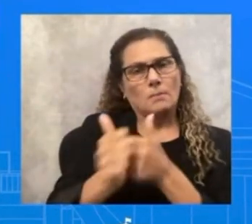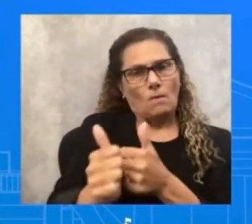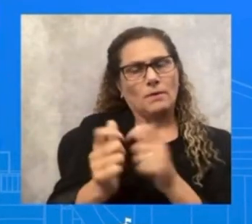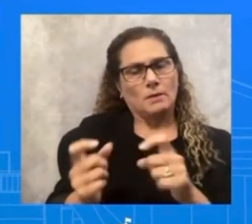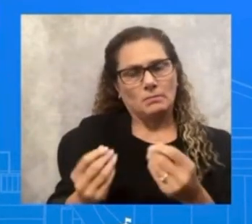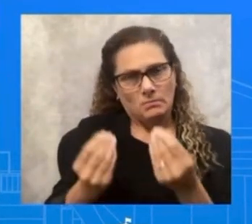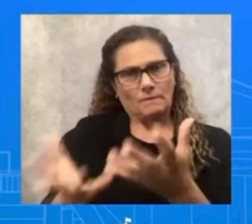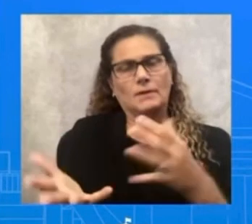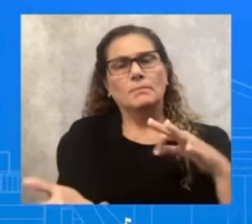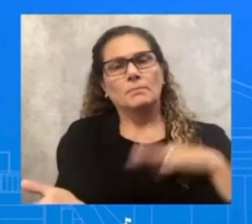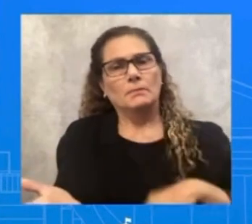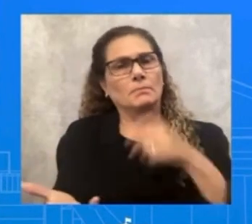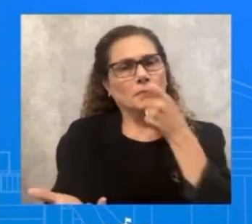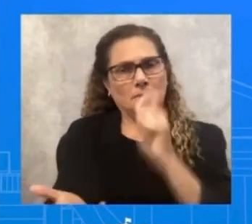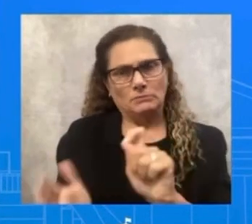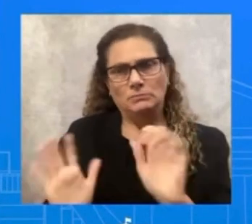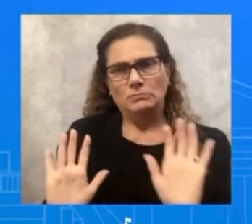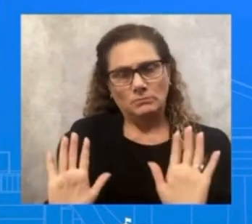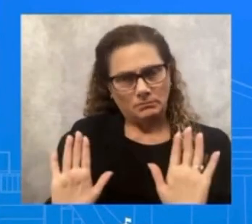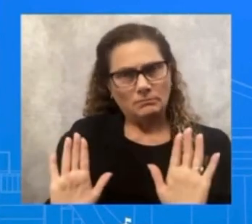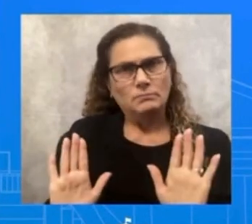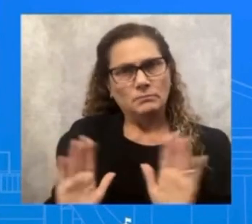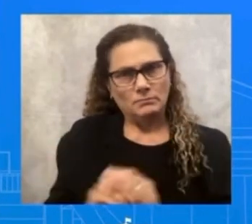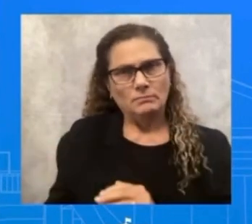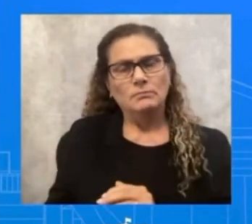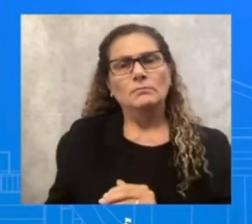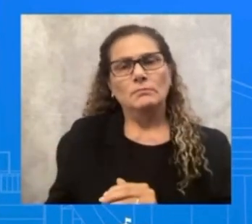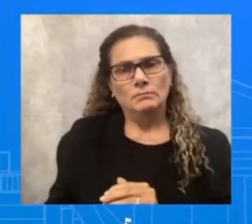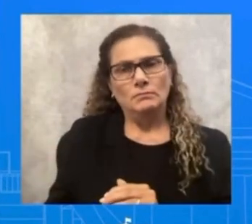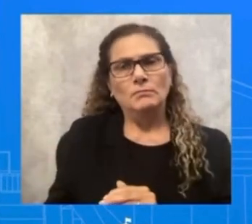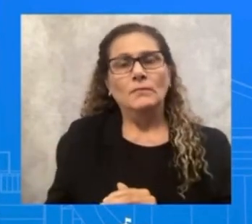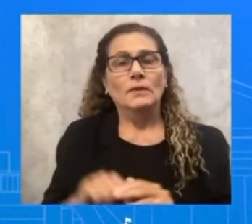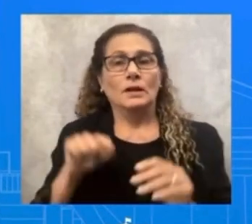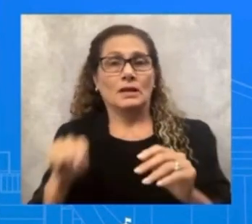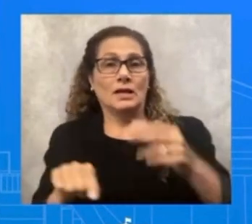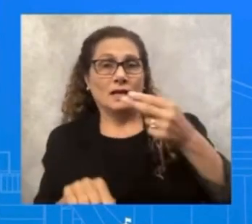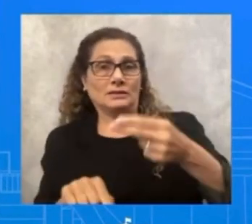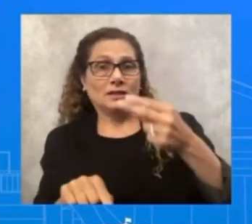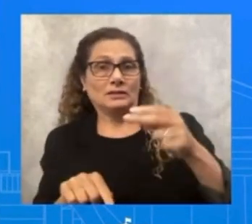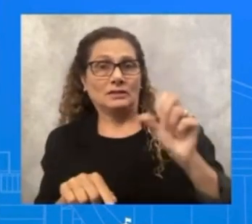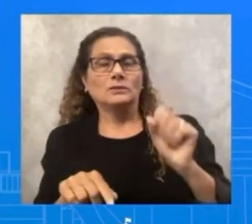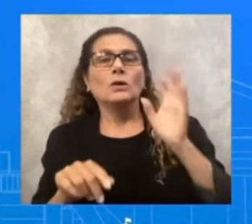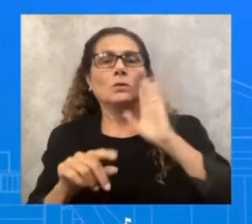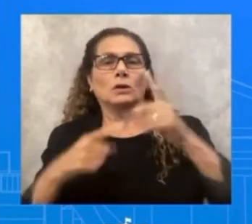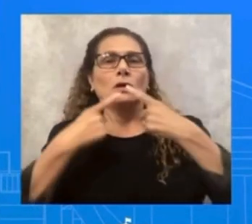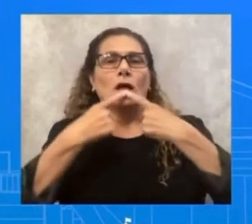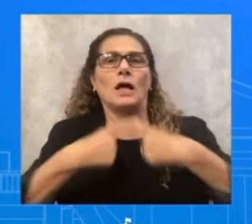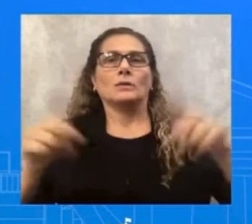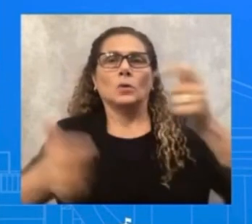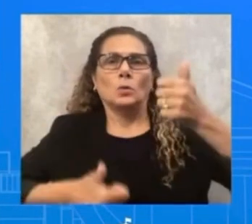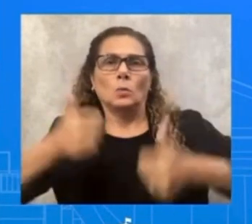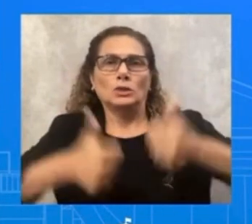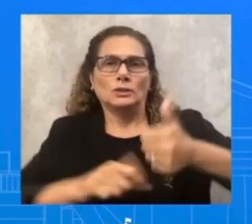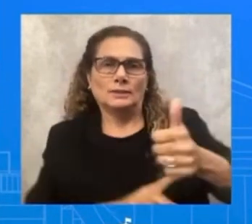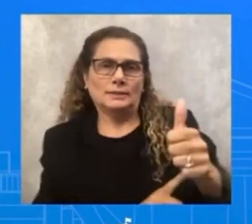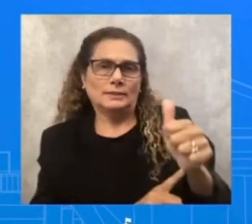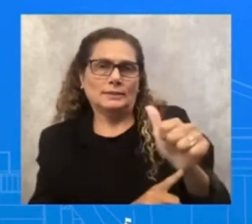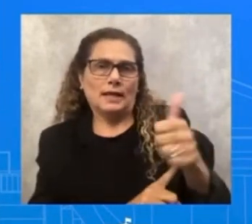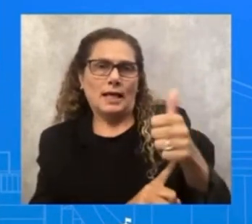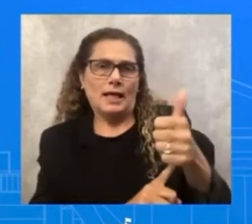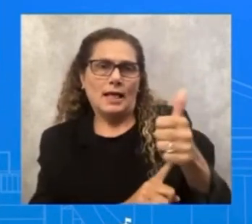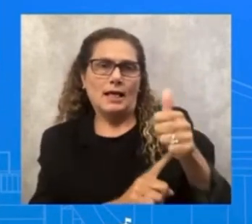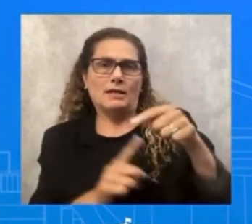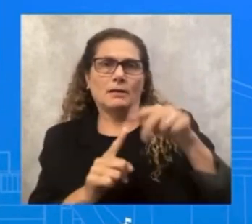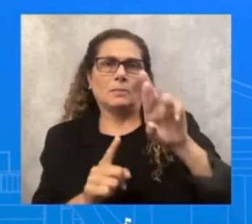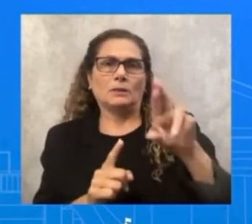HHS announce the first 10 drugs that will be negotiated. I think we need to see, we will see